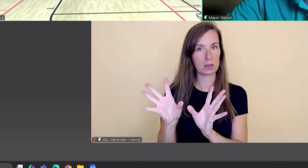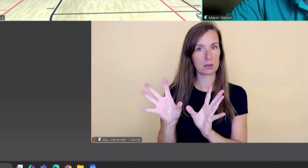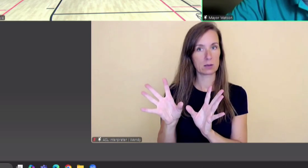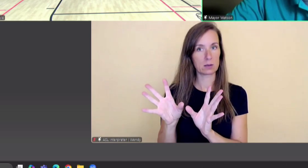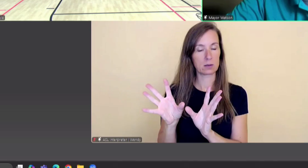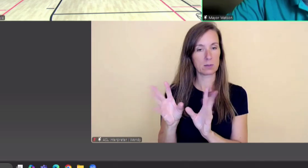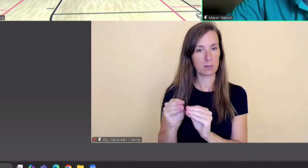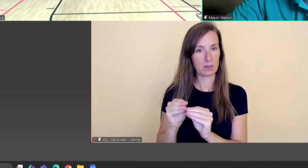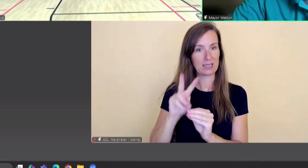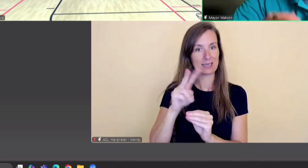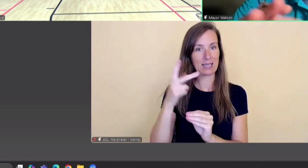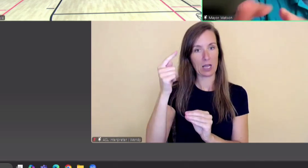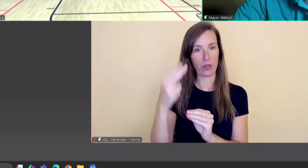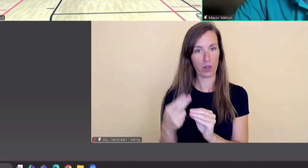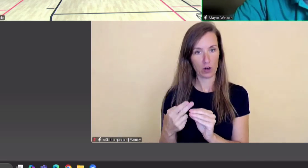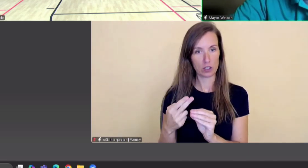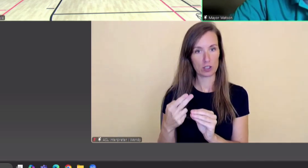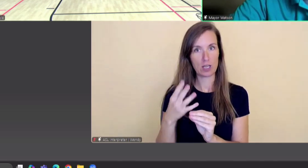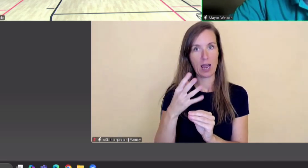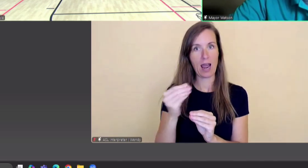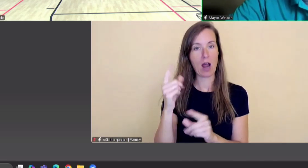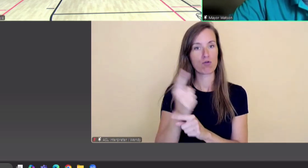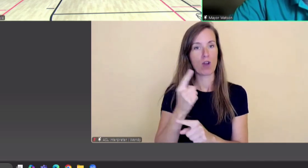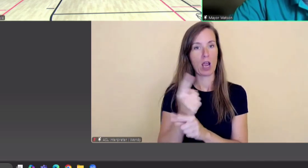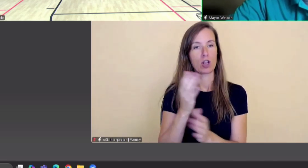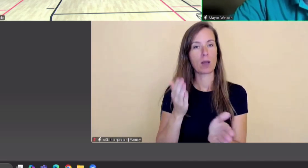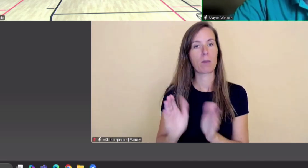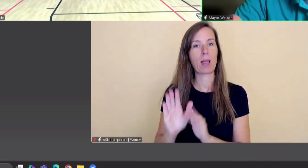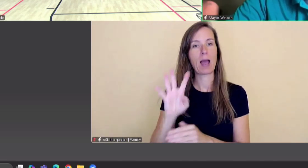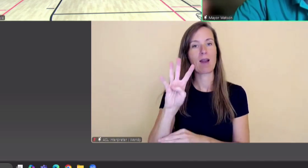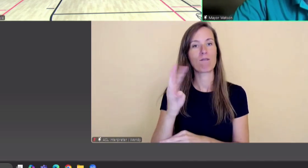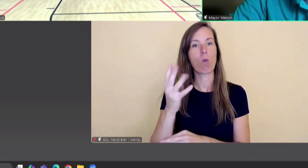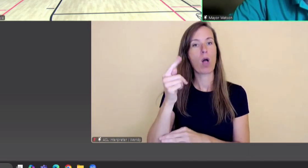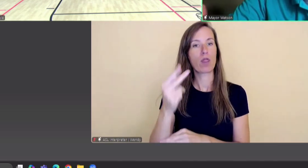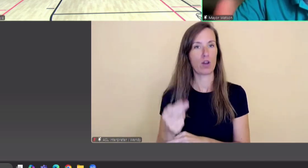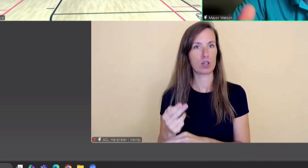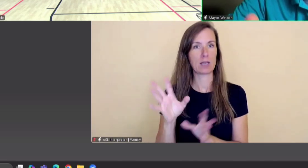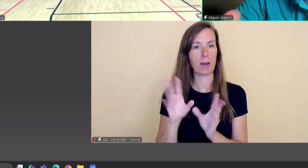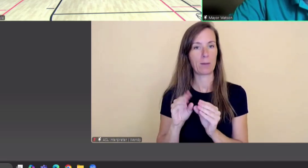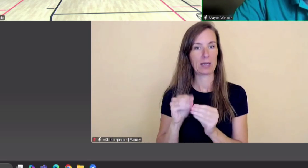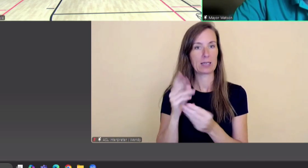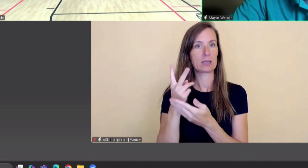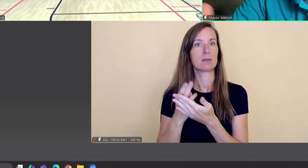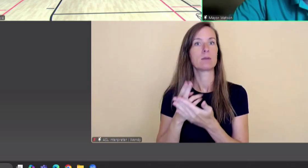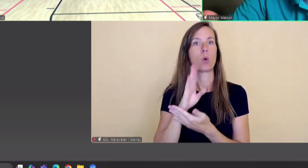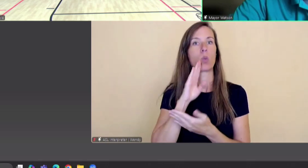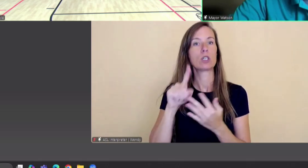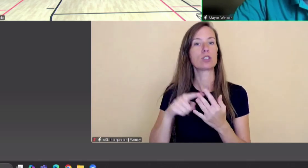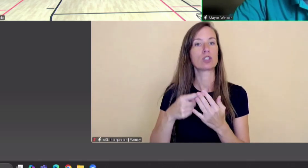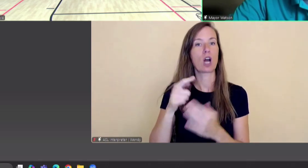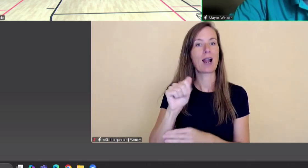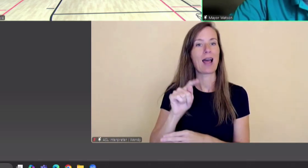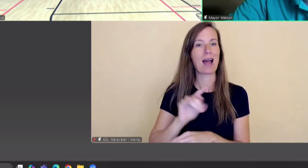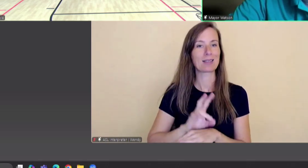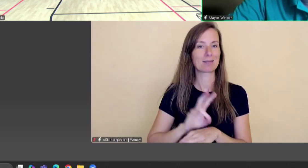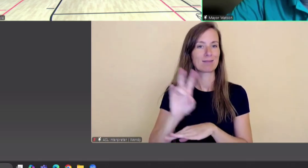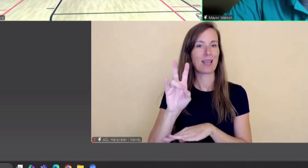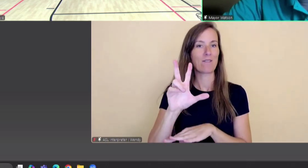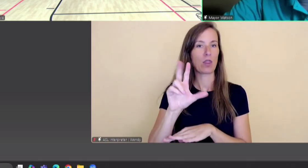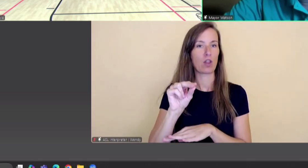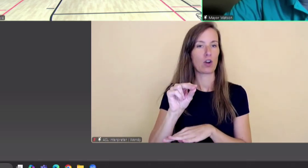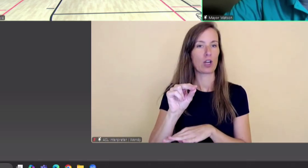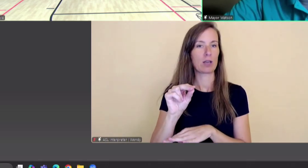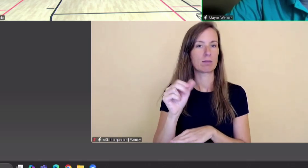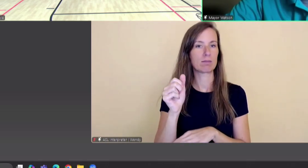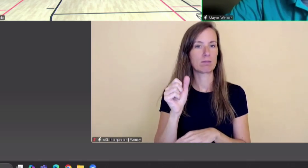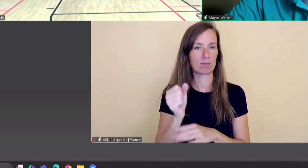second Thursday and regularly planned fourth Thursday meetings will start at 7:30 each month.